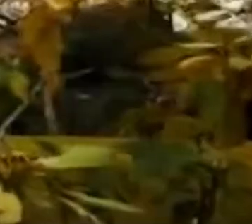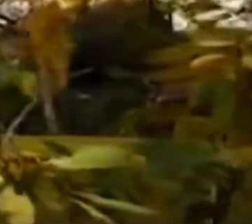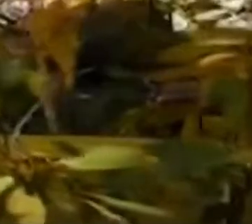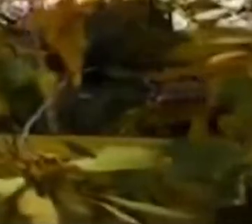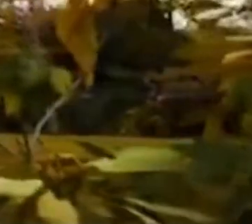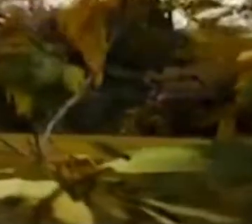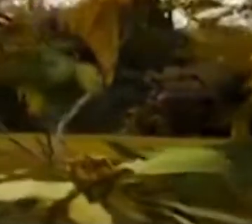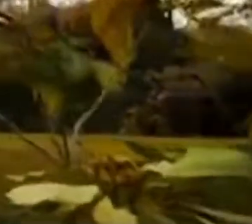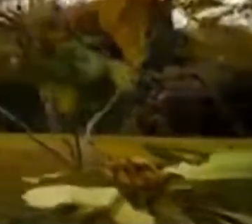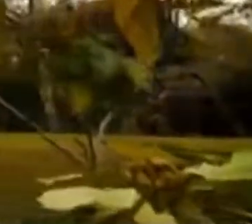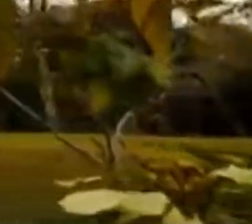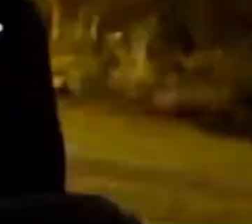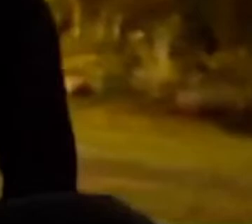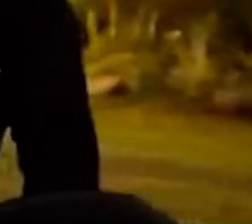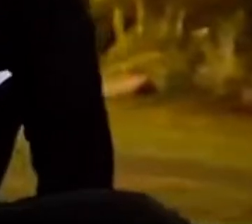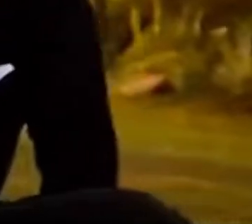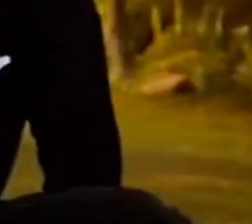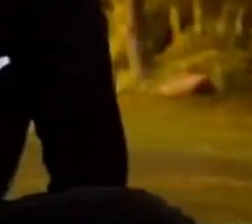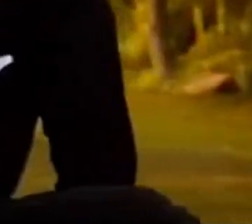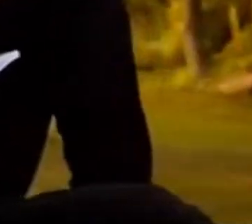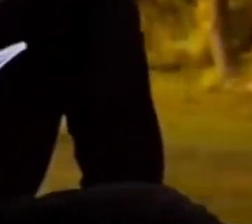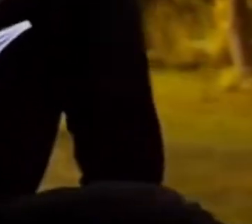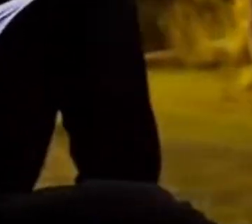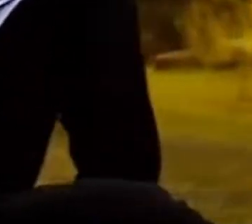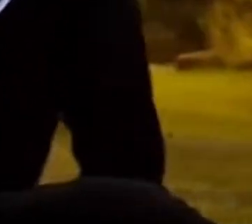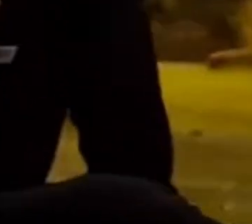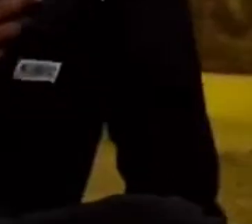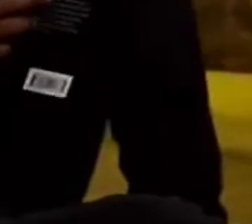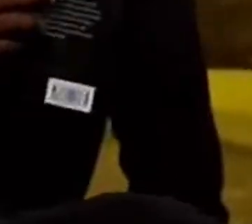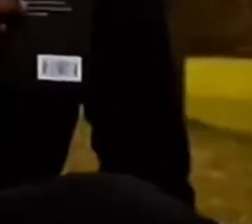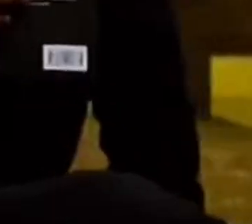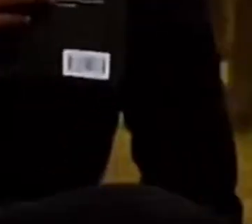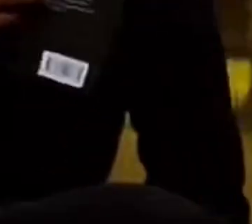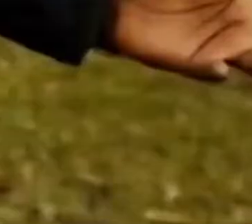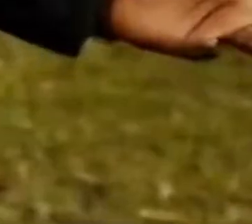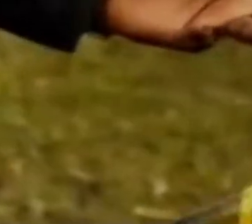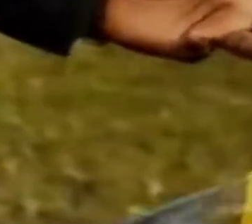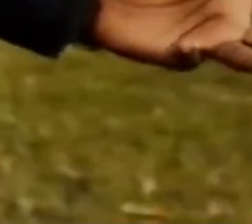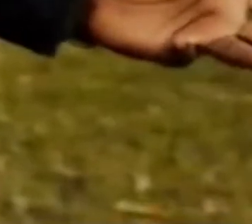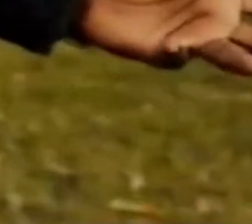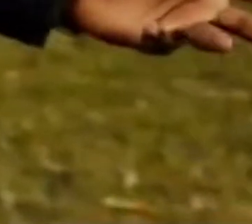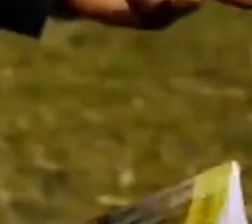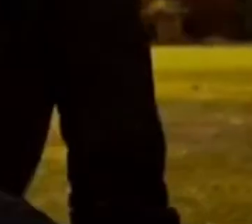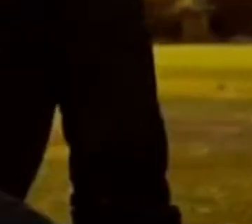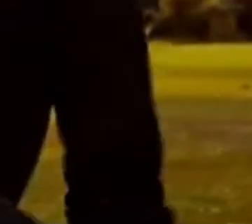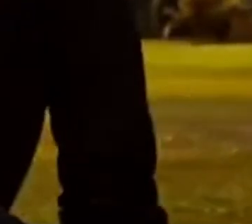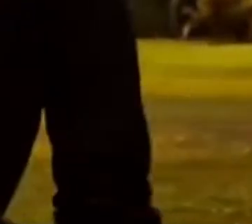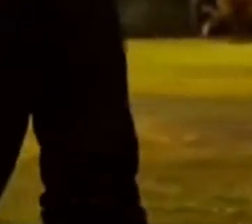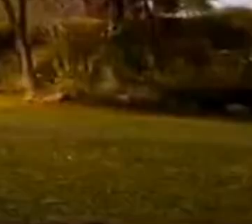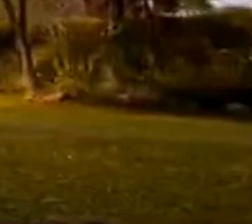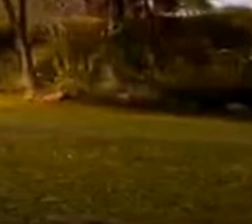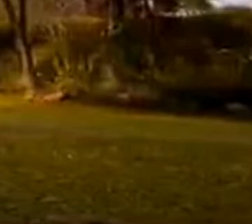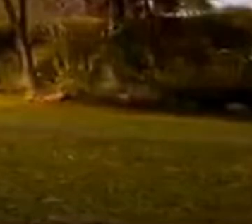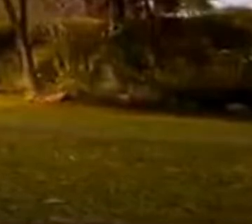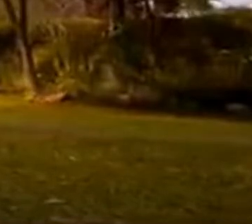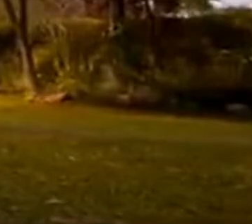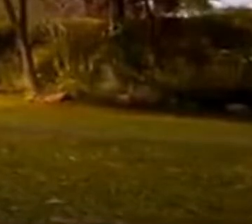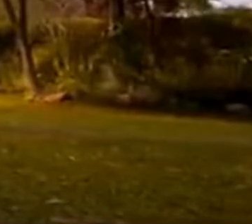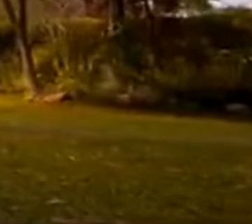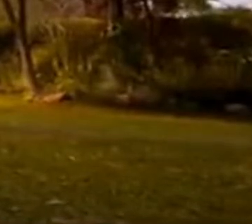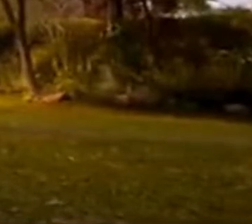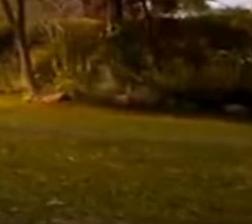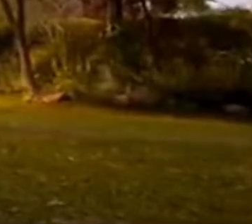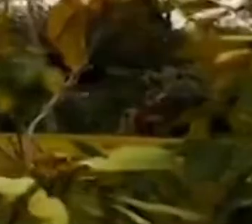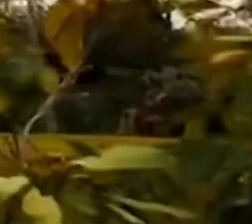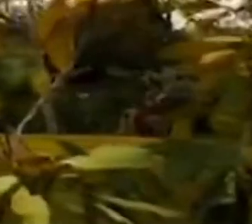gwila chile. I feel the pressure, writing down for kwati muna mugemu ninko kwesha when I try to measure impact to kwetapa.